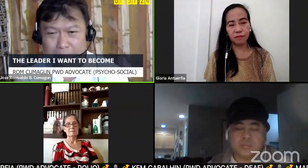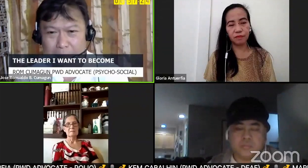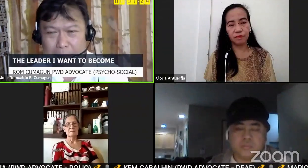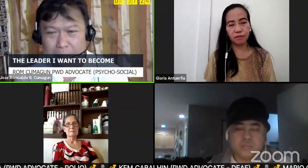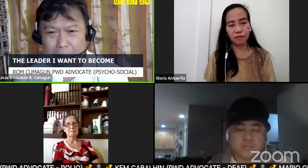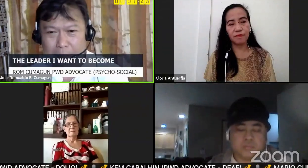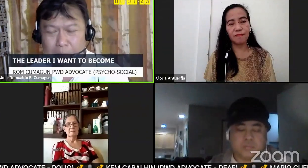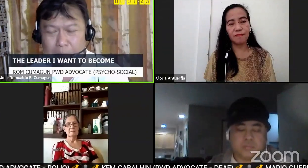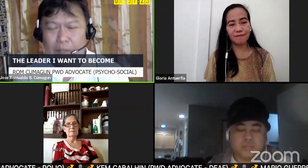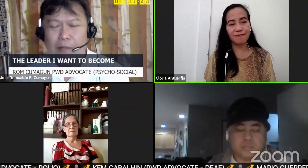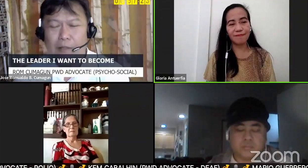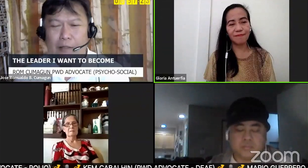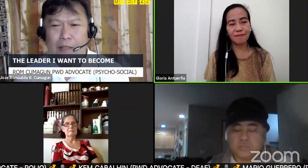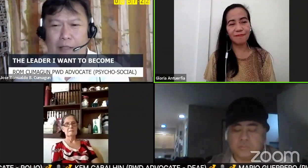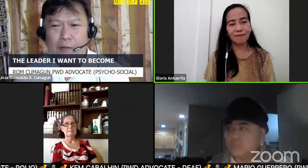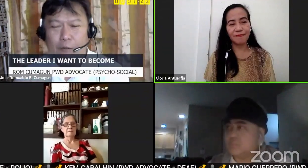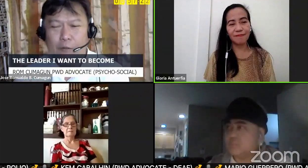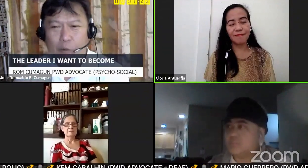coronavirus.